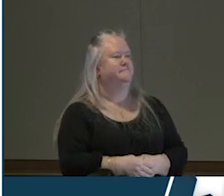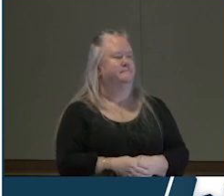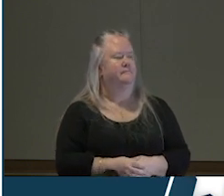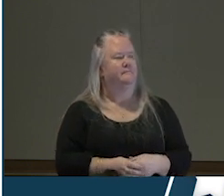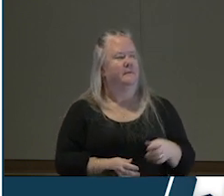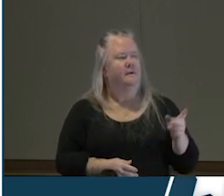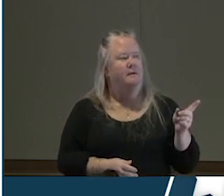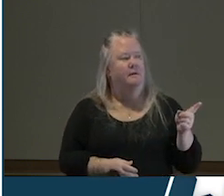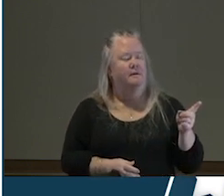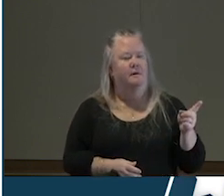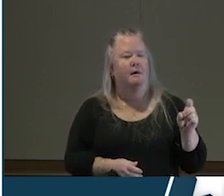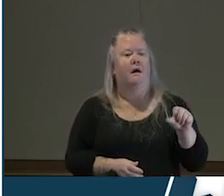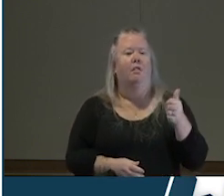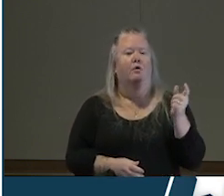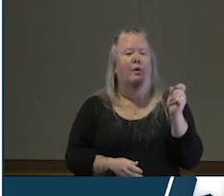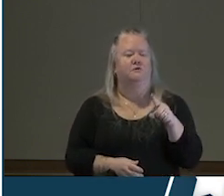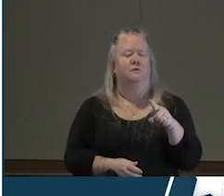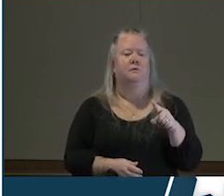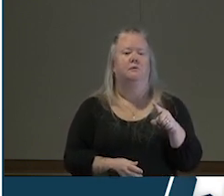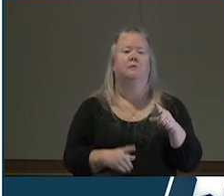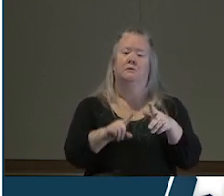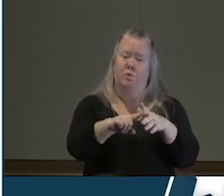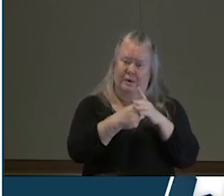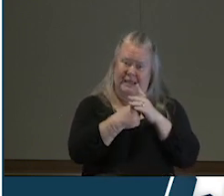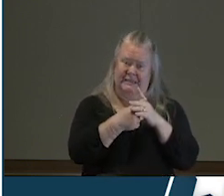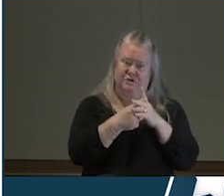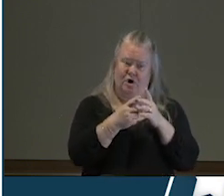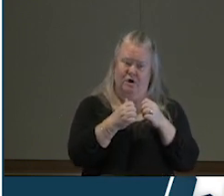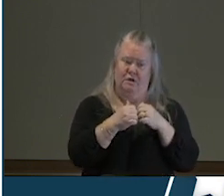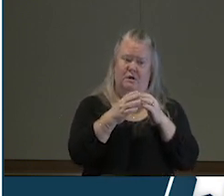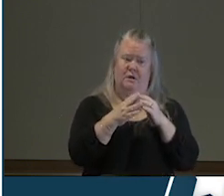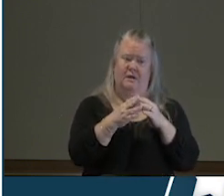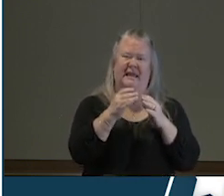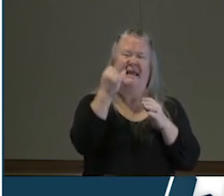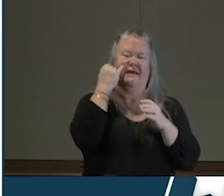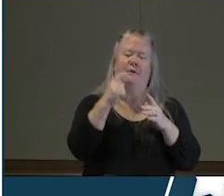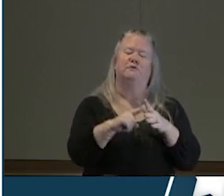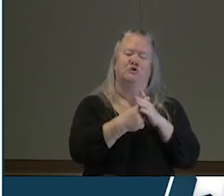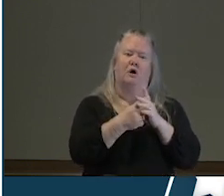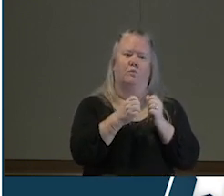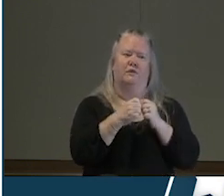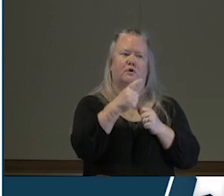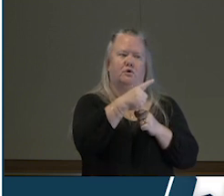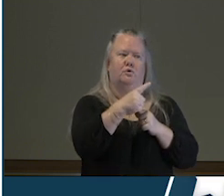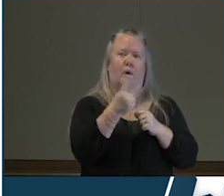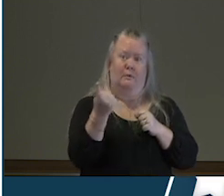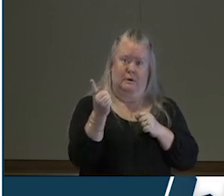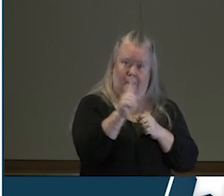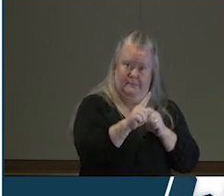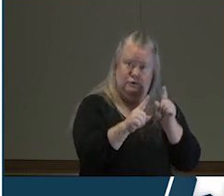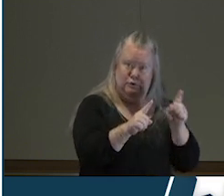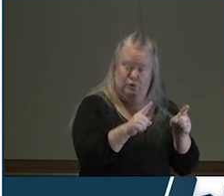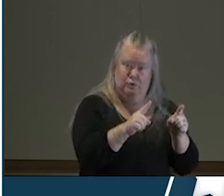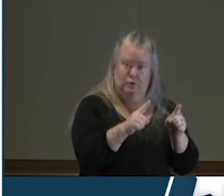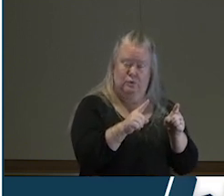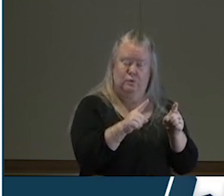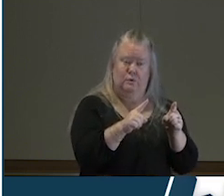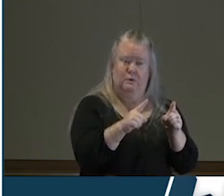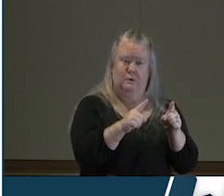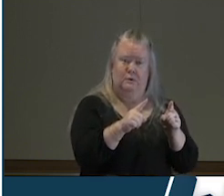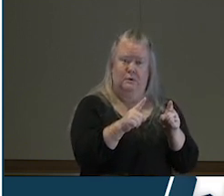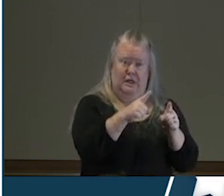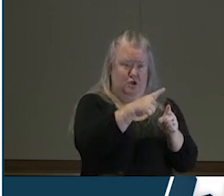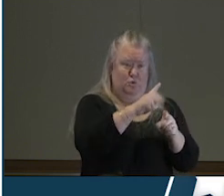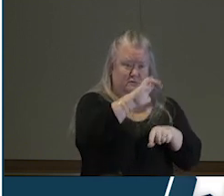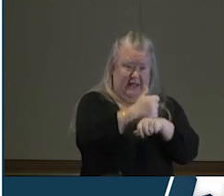question. Yeah. So, getting started, we would just, if I was gonna get started with you guys, I would come to you. We set all the chess